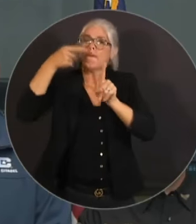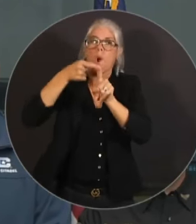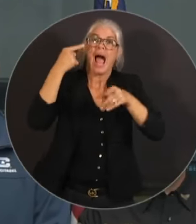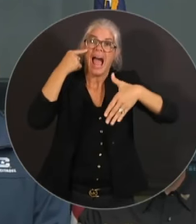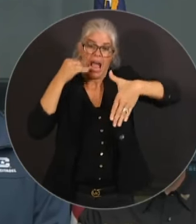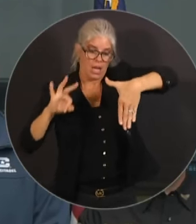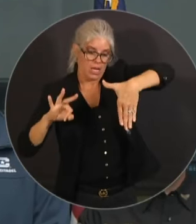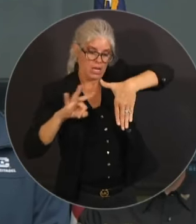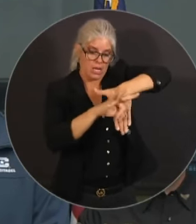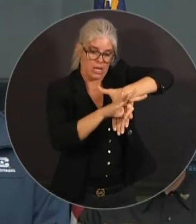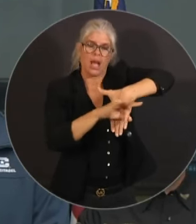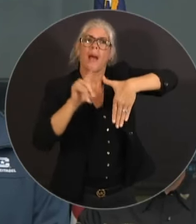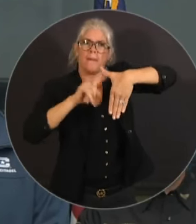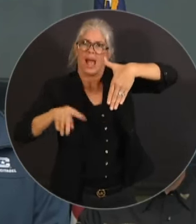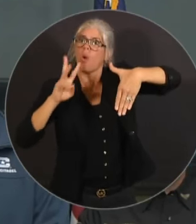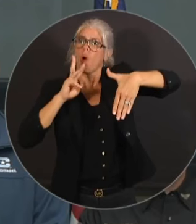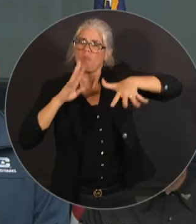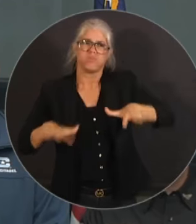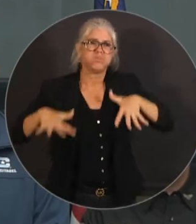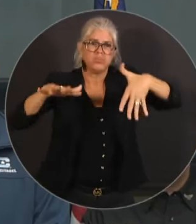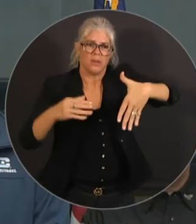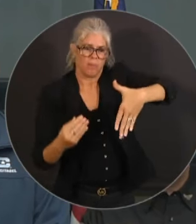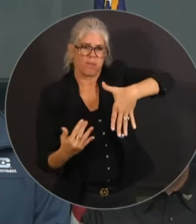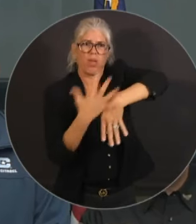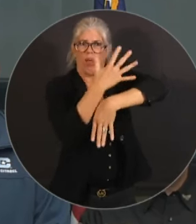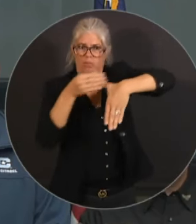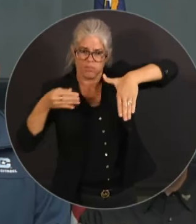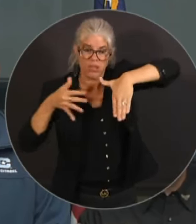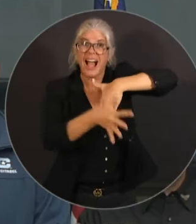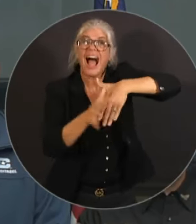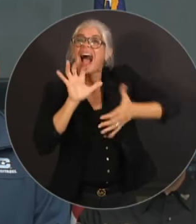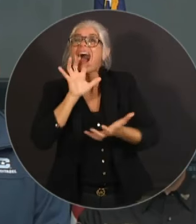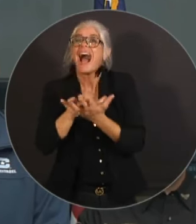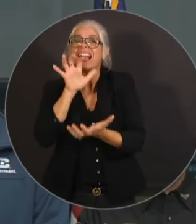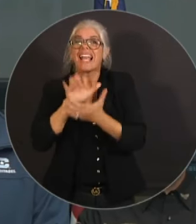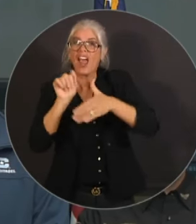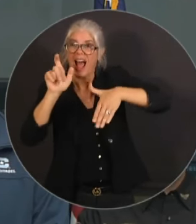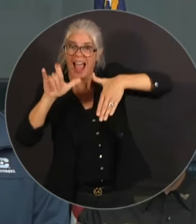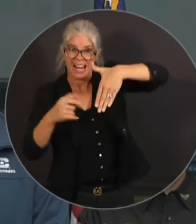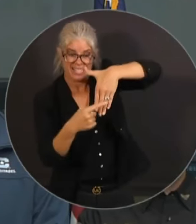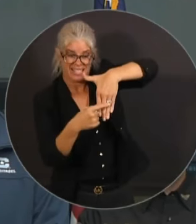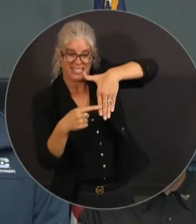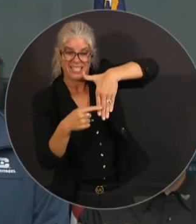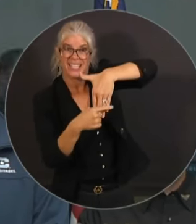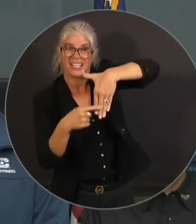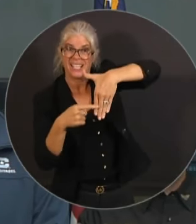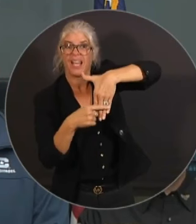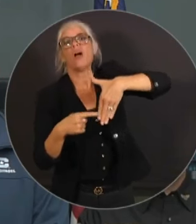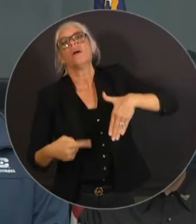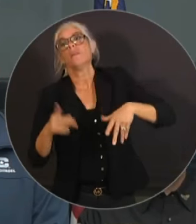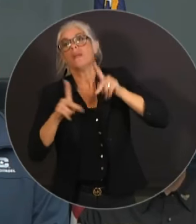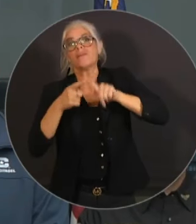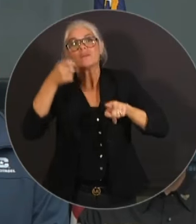lot of people go across Alligator Alley. And you're seeing people leave from Southwest Florida going to Southeast Florida.